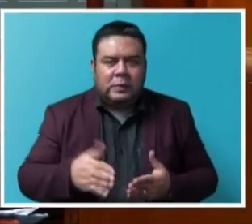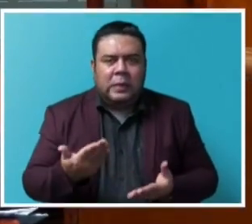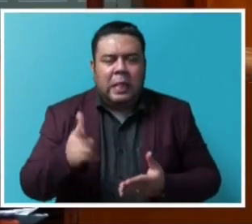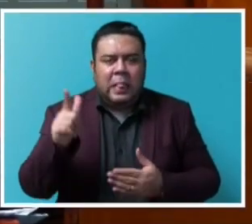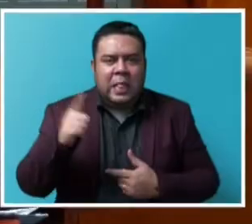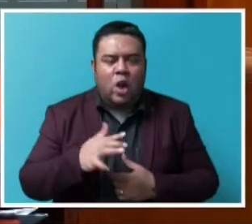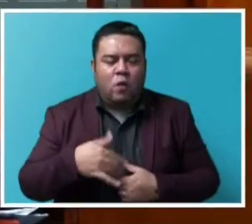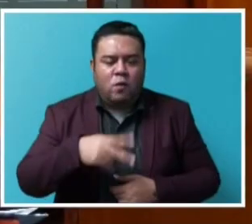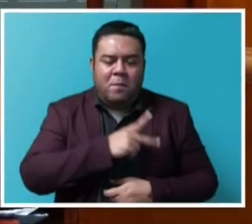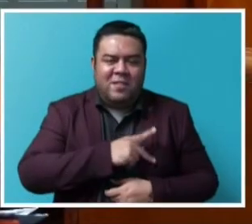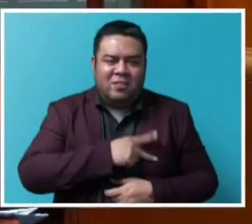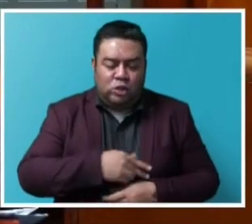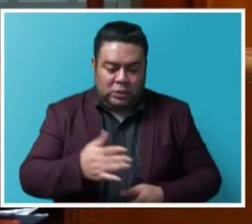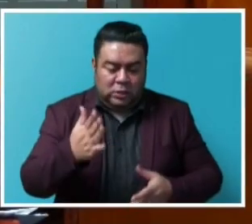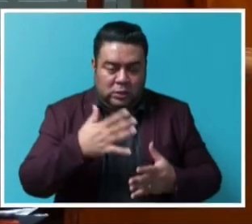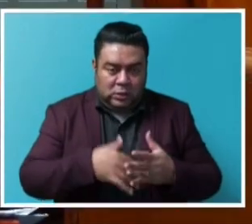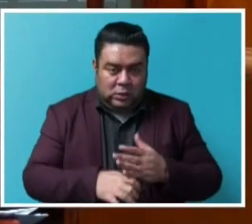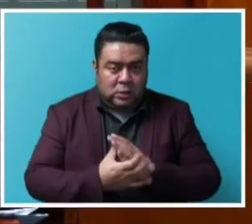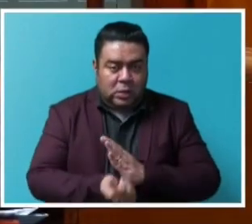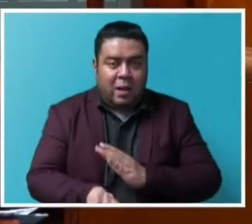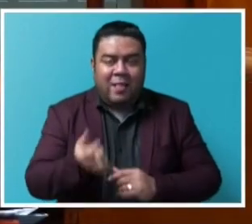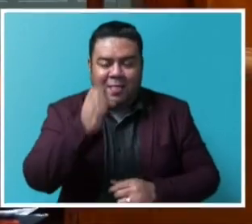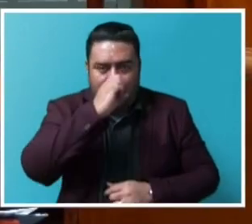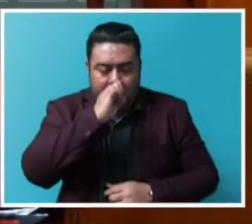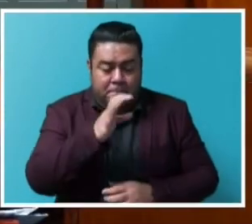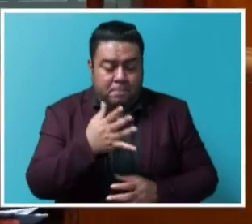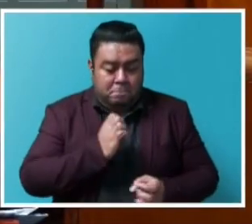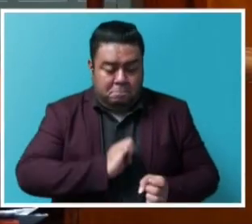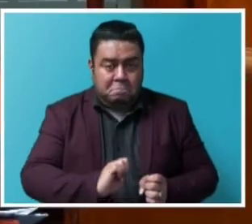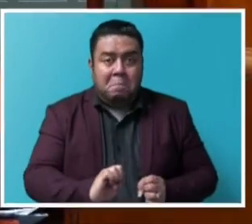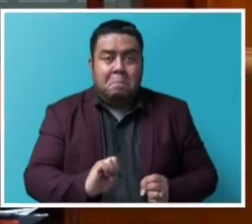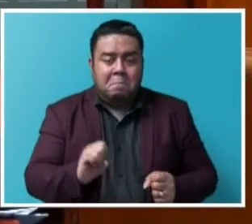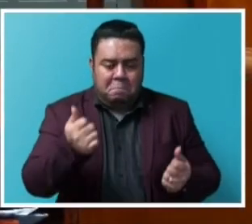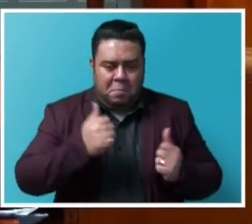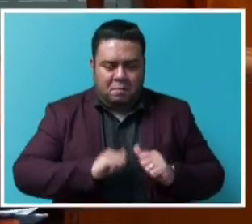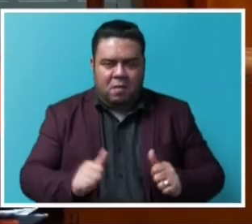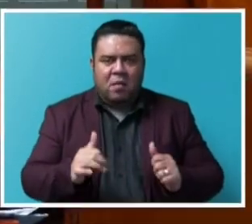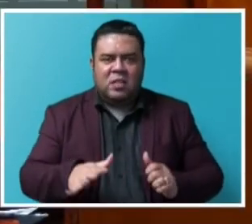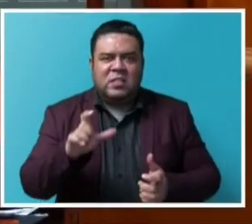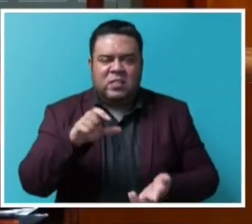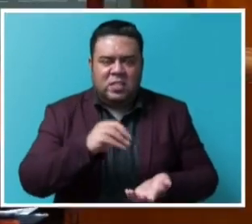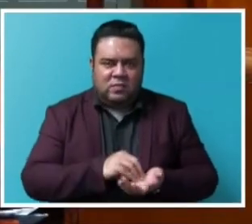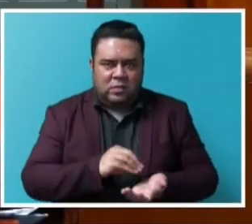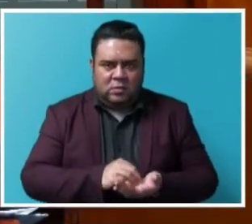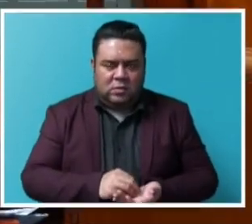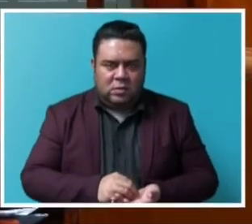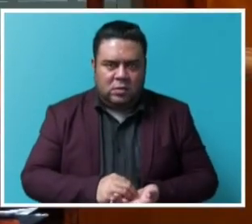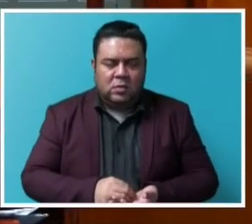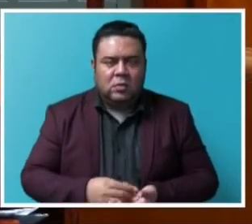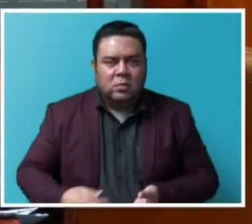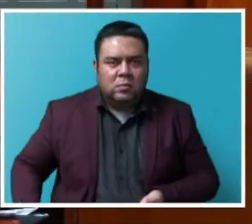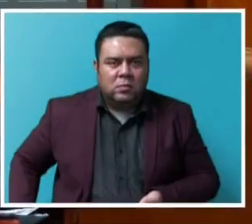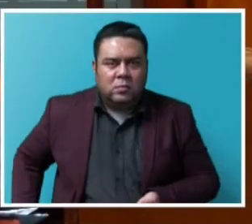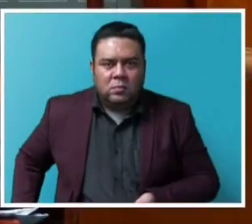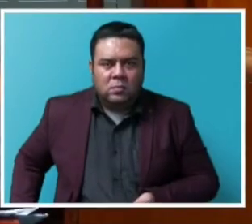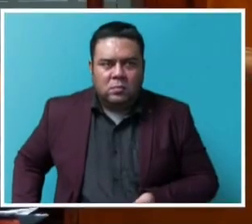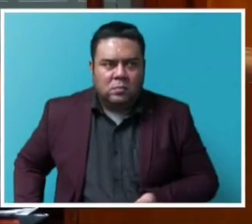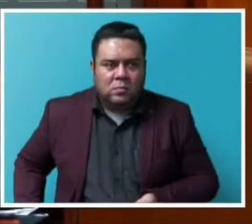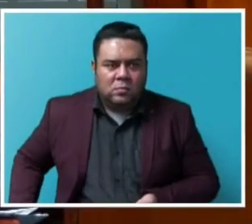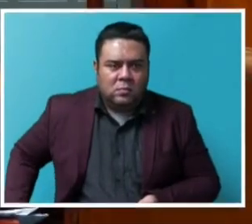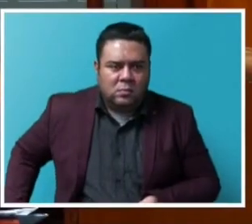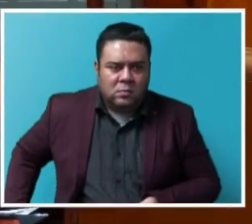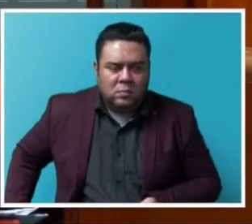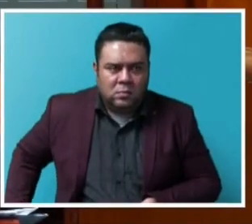professional integrity and unethical practices in the civil service, characterized by inefficiency and a culture